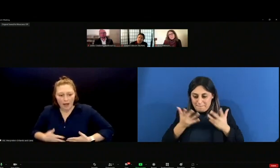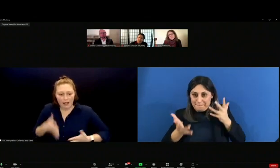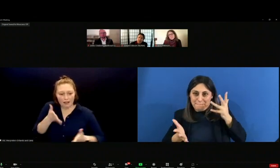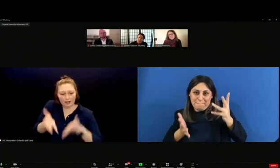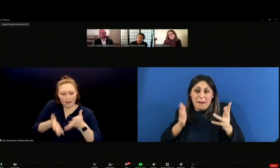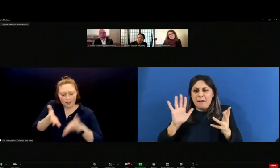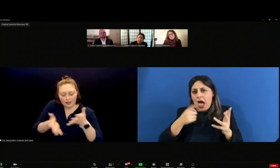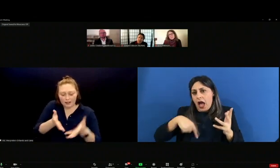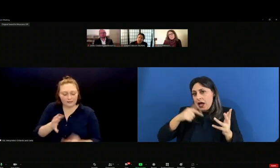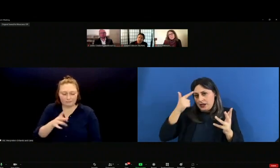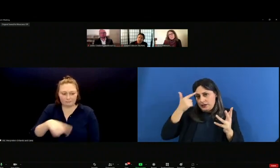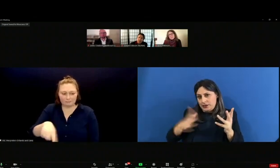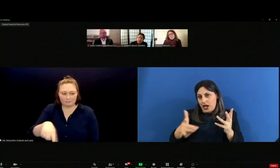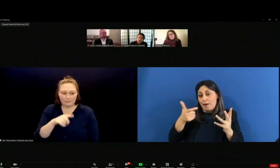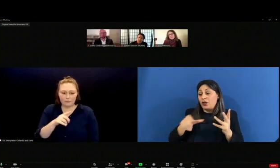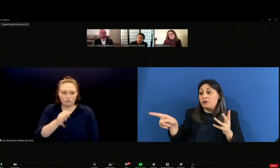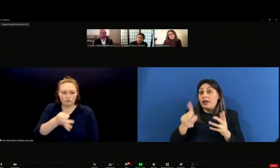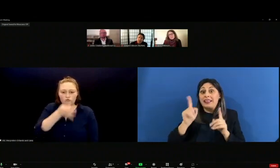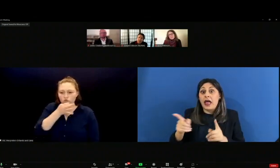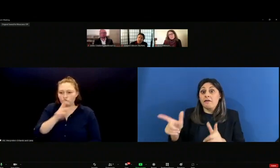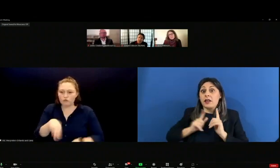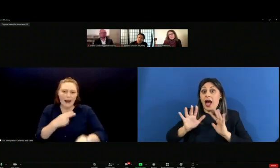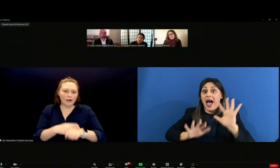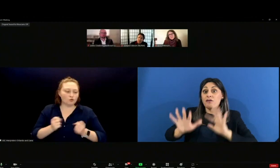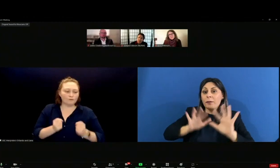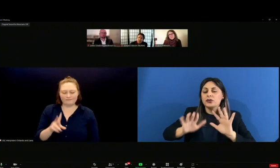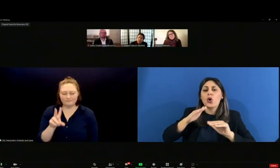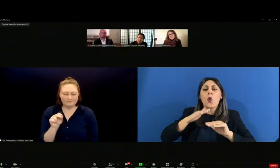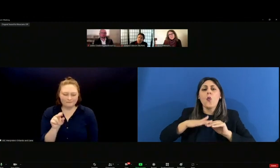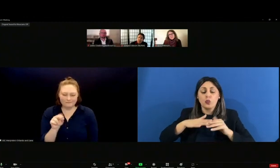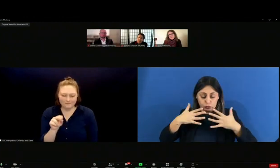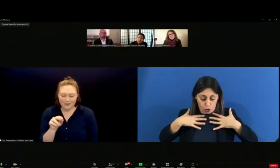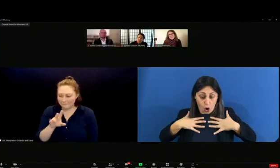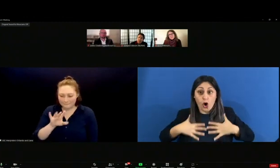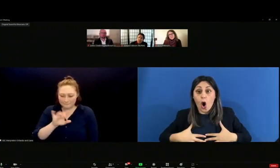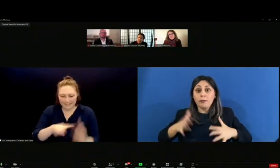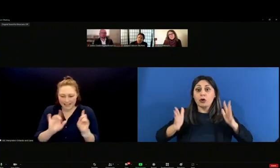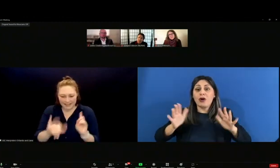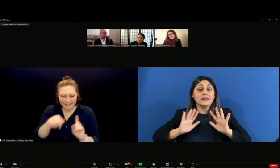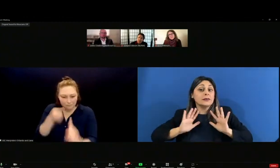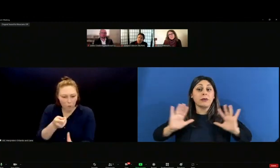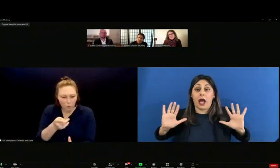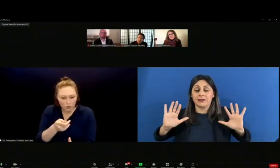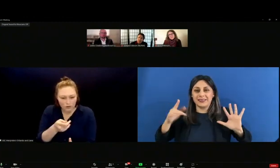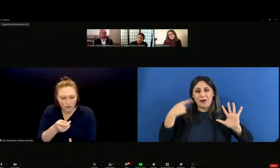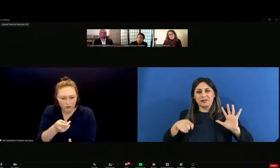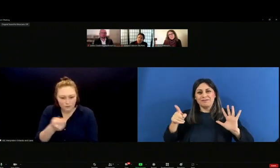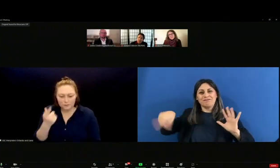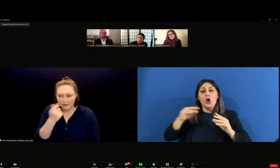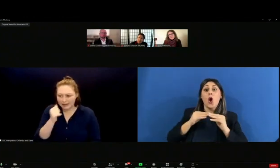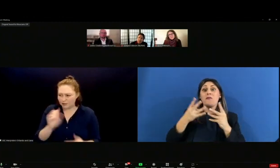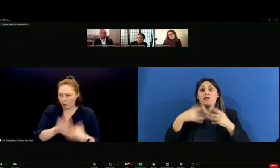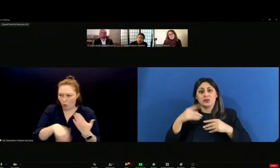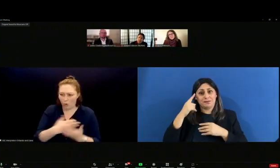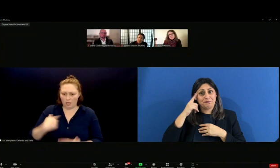not something that they know how to do. And that exactly was the point. Given that all of us have these